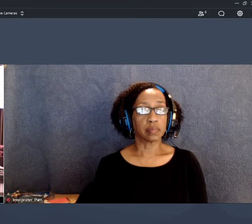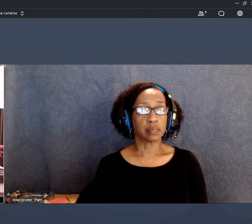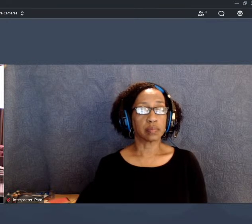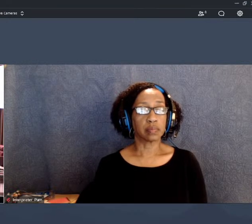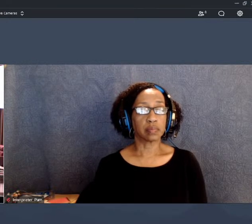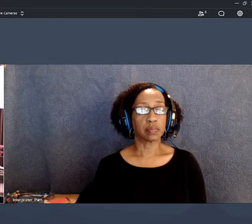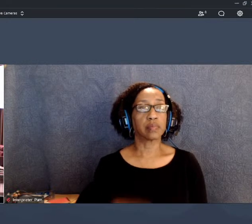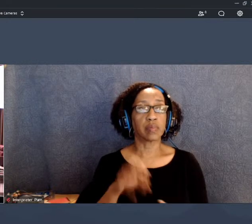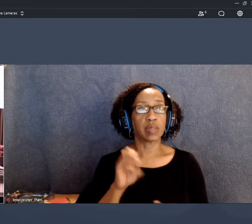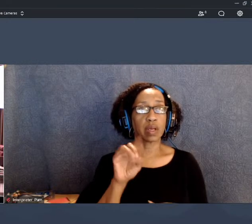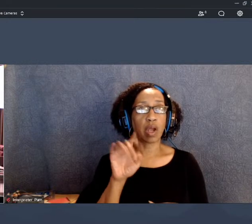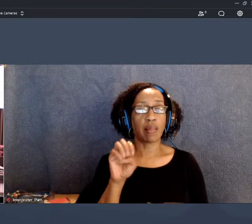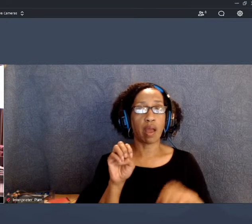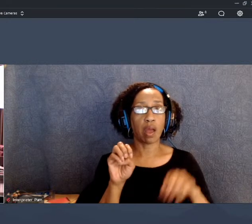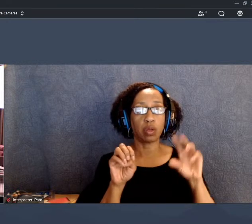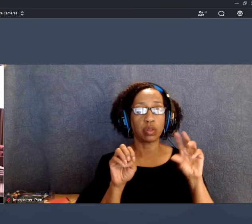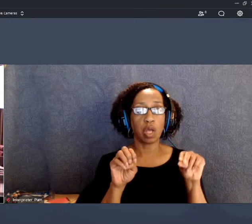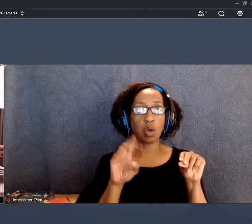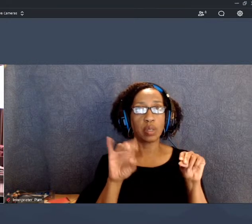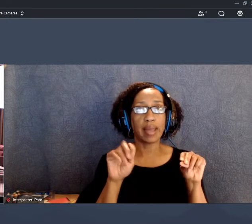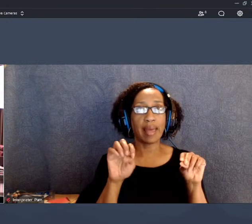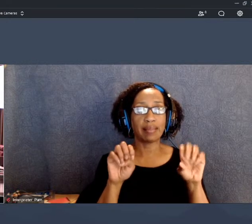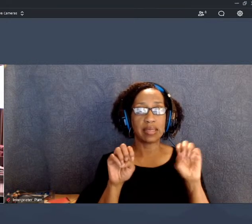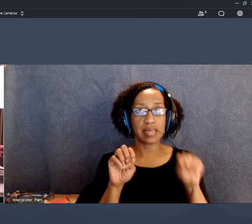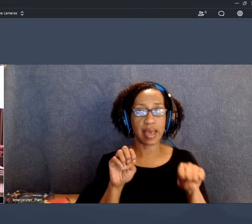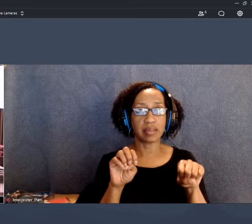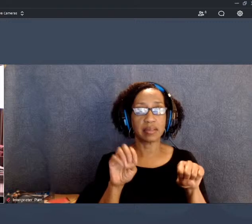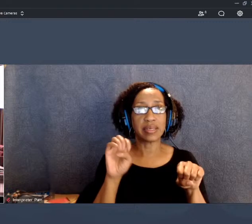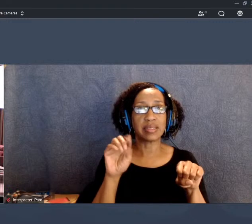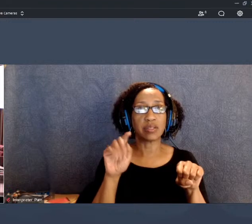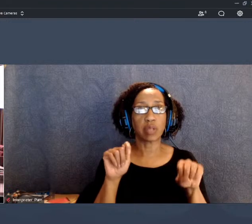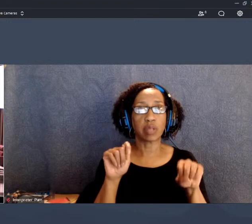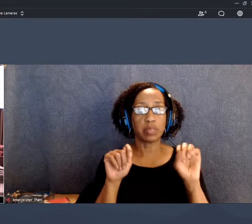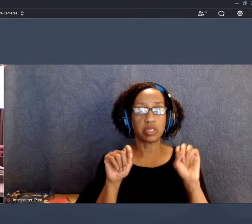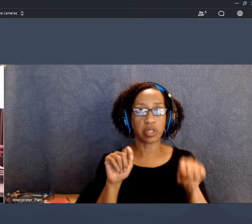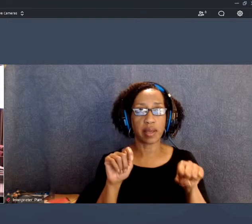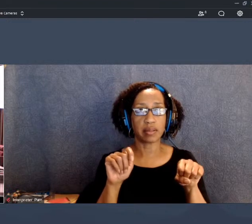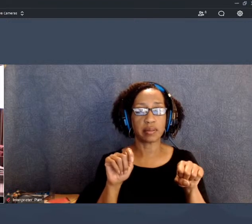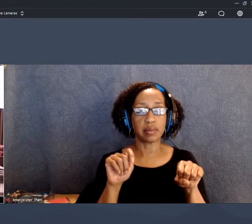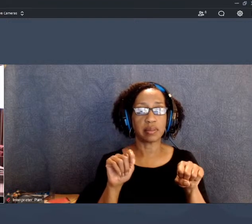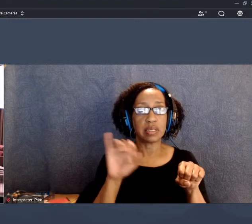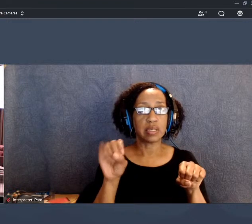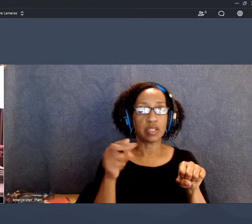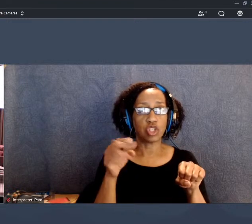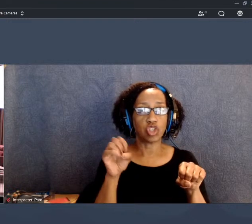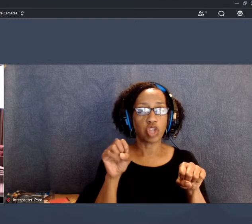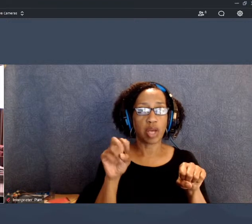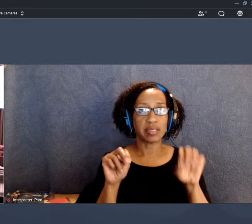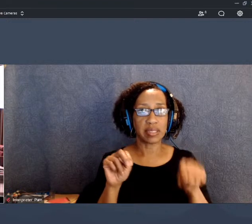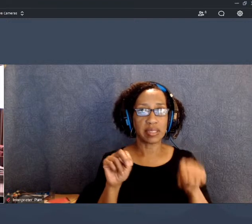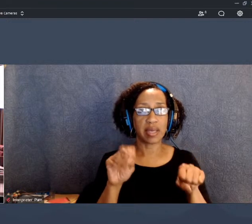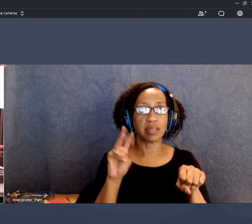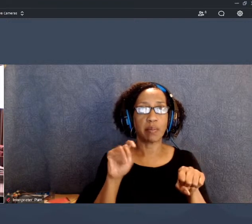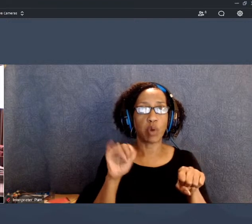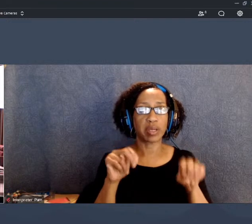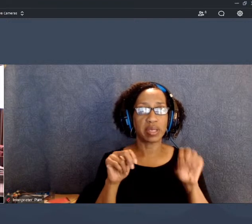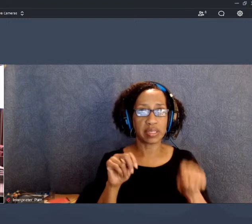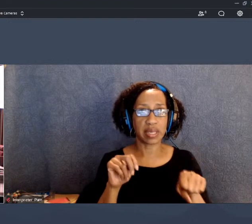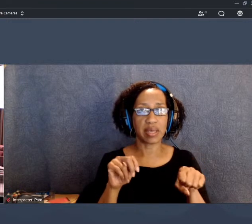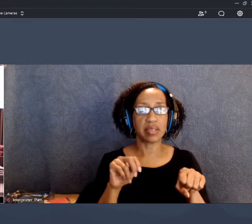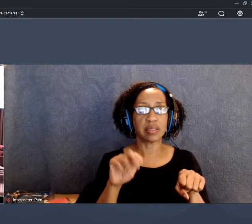Carlisle, no. Canali, yes. Easter Thomas, yes. Johnson, yes. Morgan, yes. Robinson,